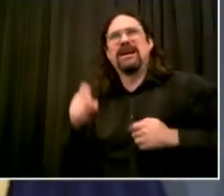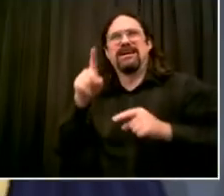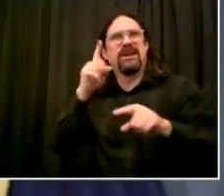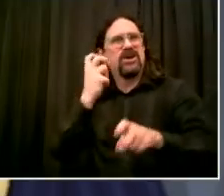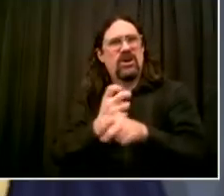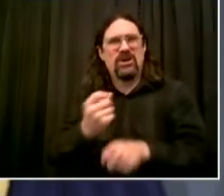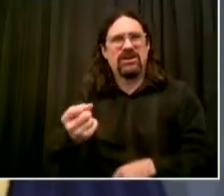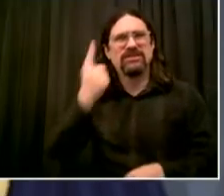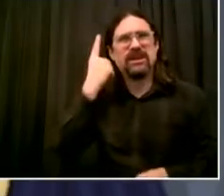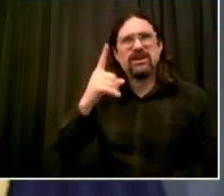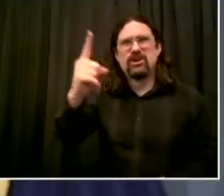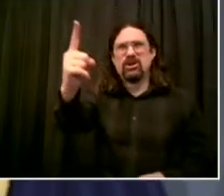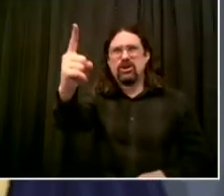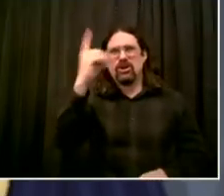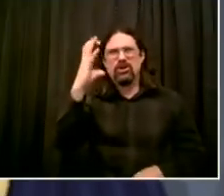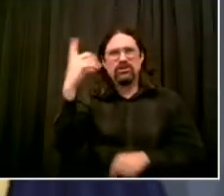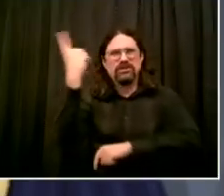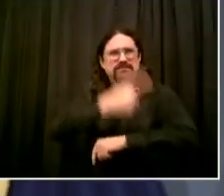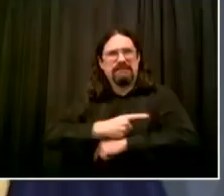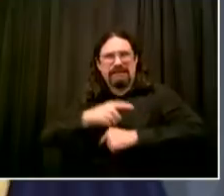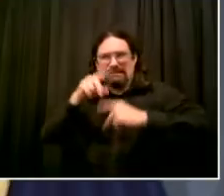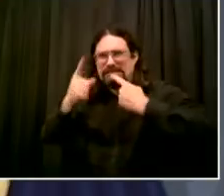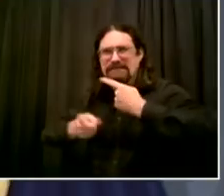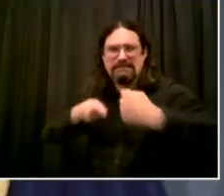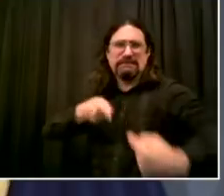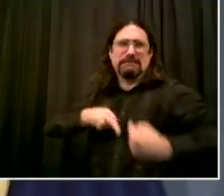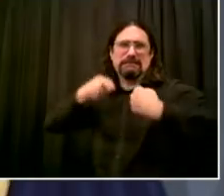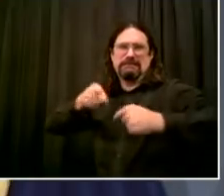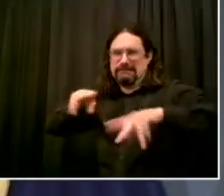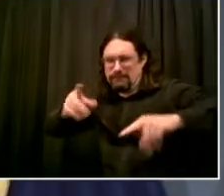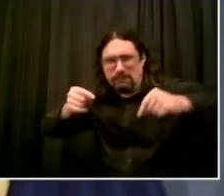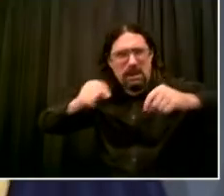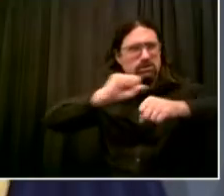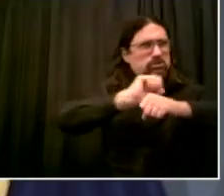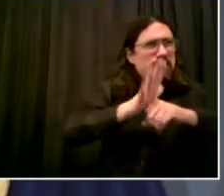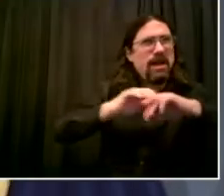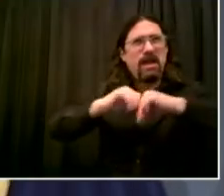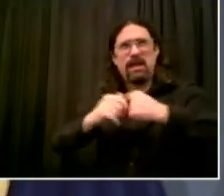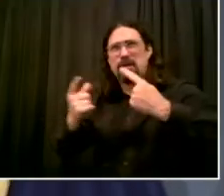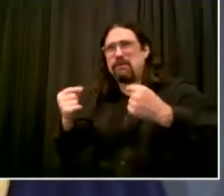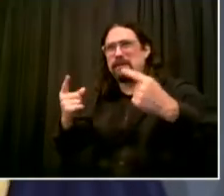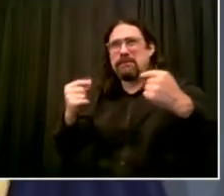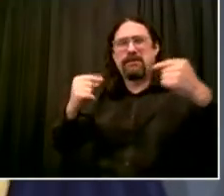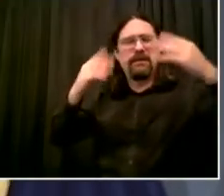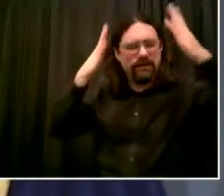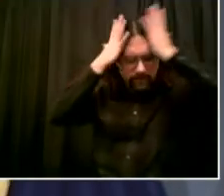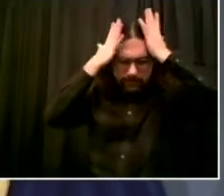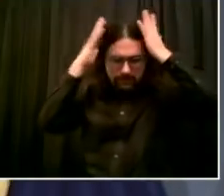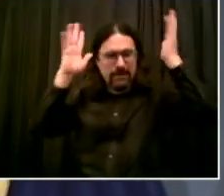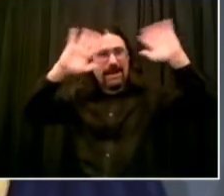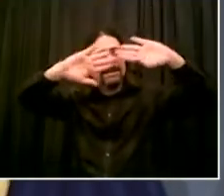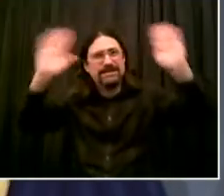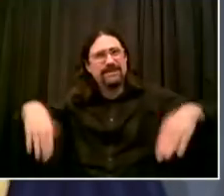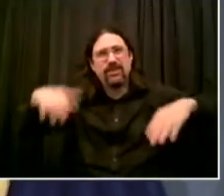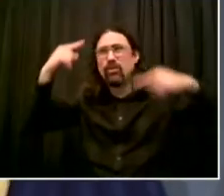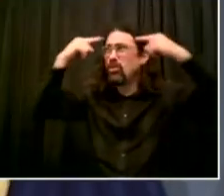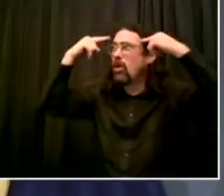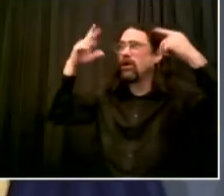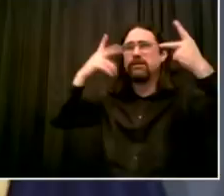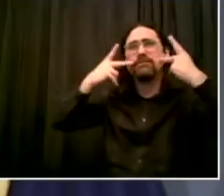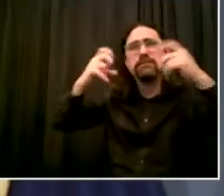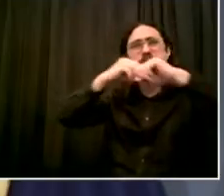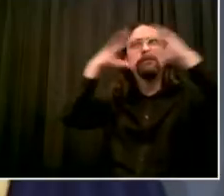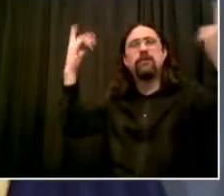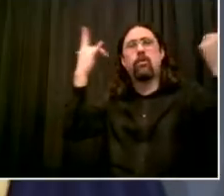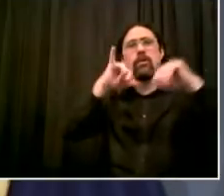have imagined, but it is dredged up truth. So to every mayor out there, if you want to move forward,